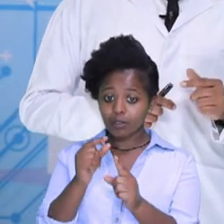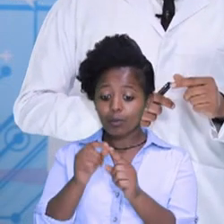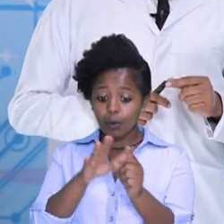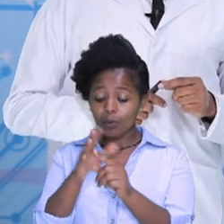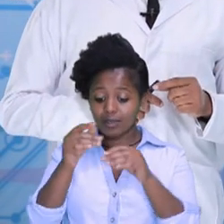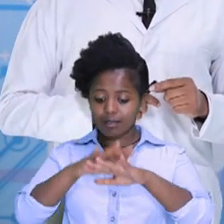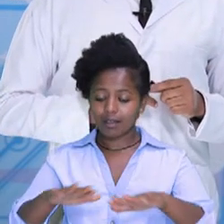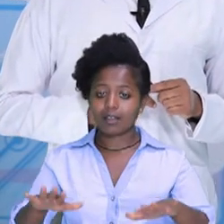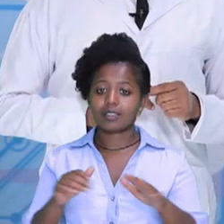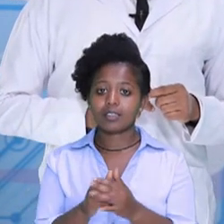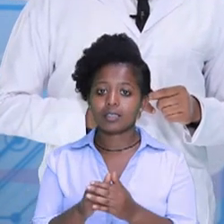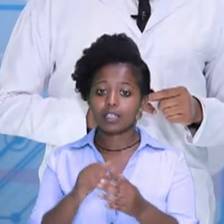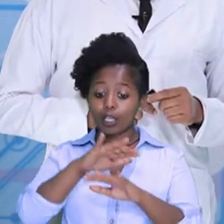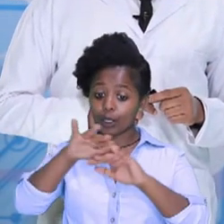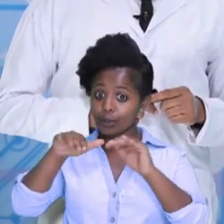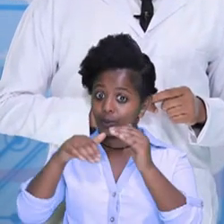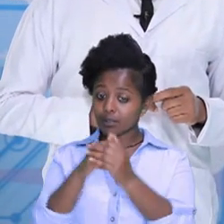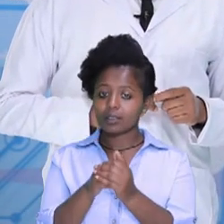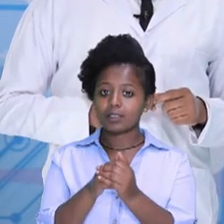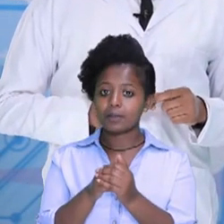land, including